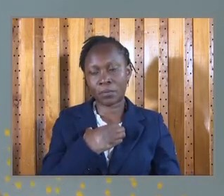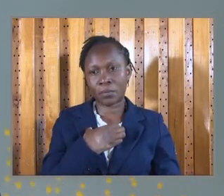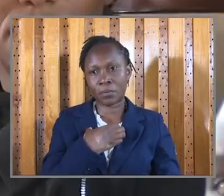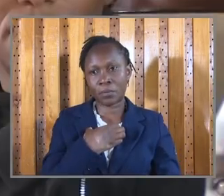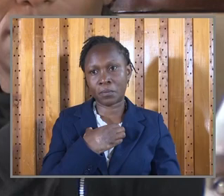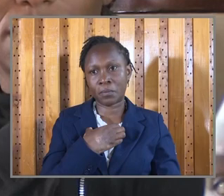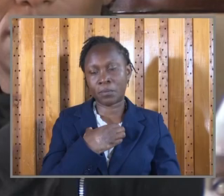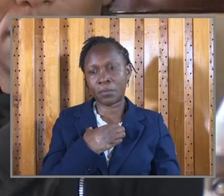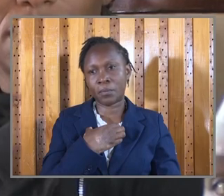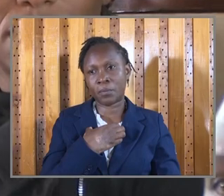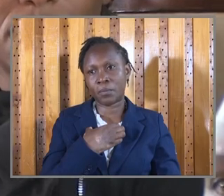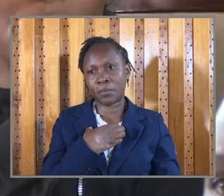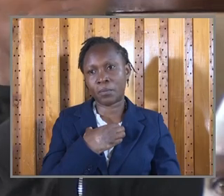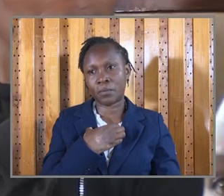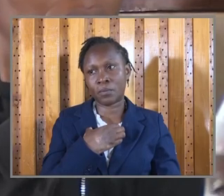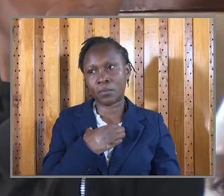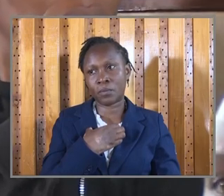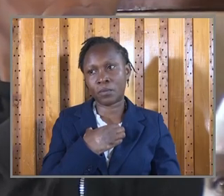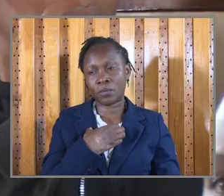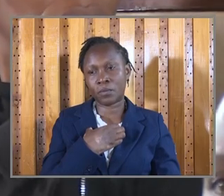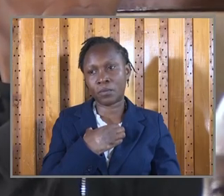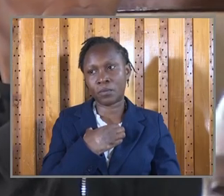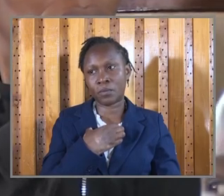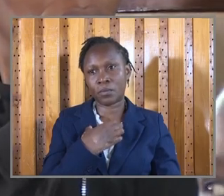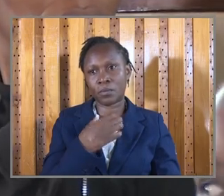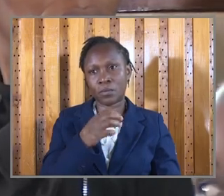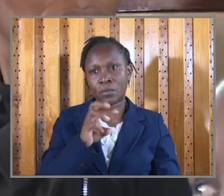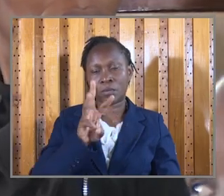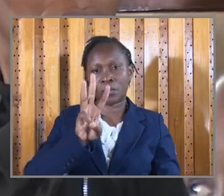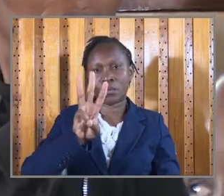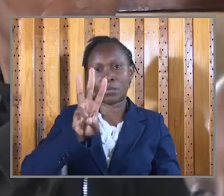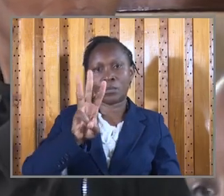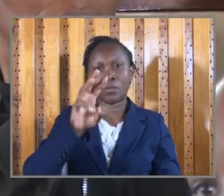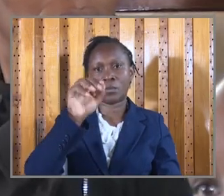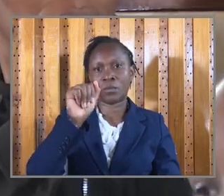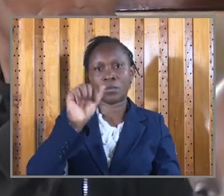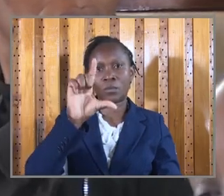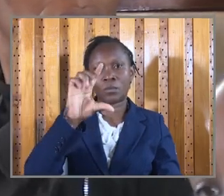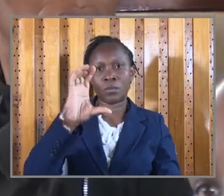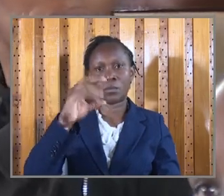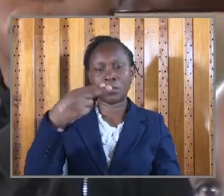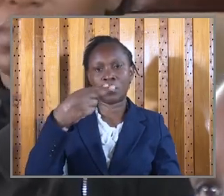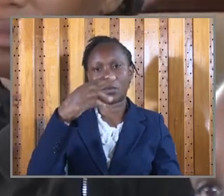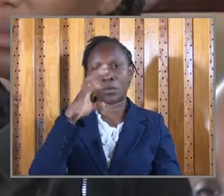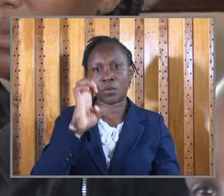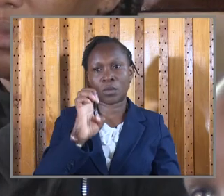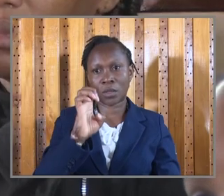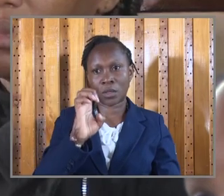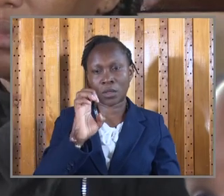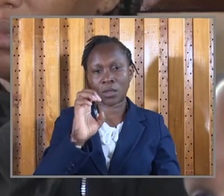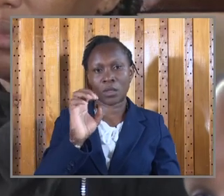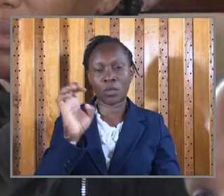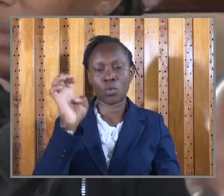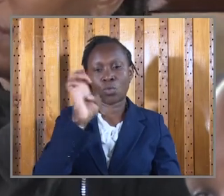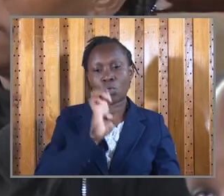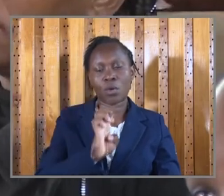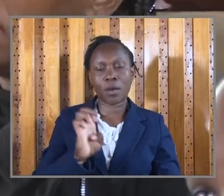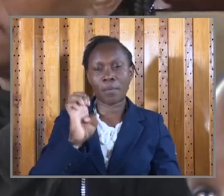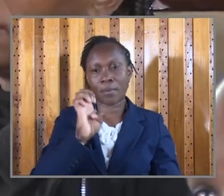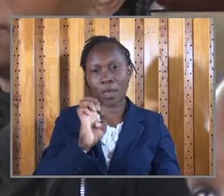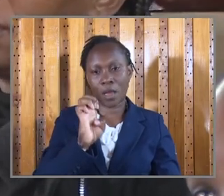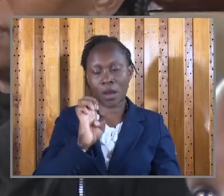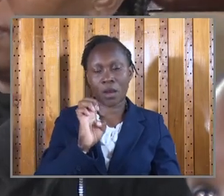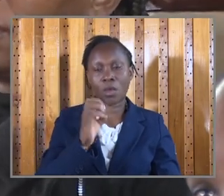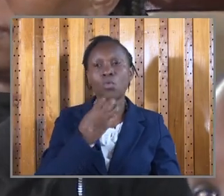is Wopke, Hoekstra, the European Union Commission in charge